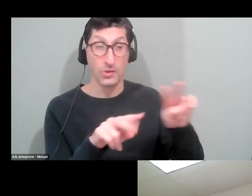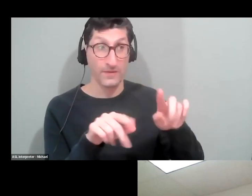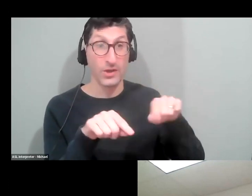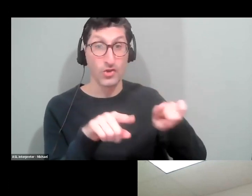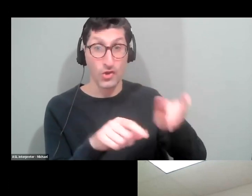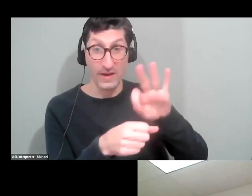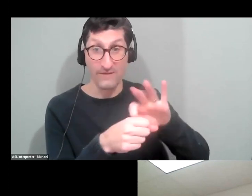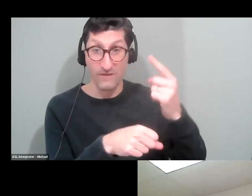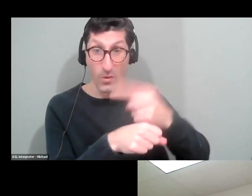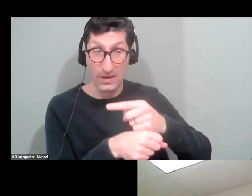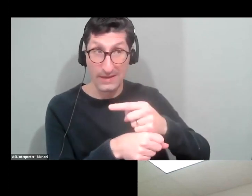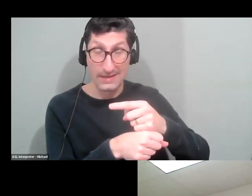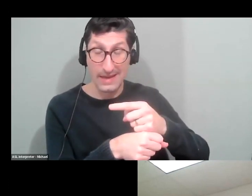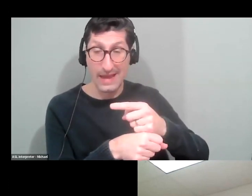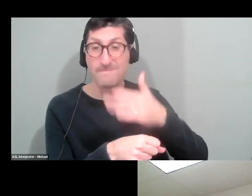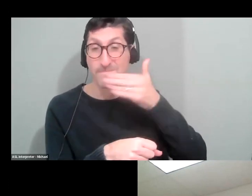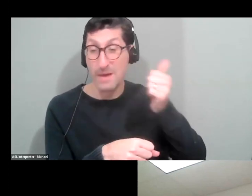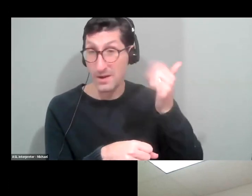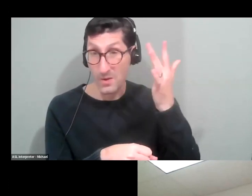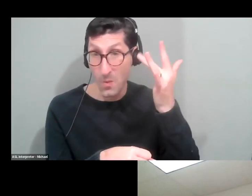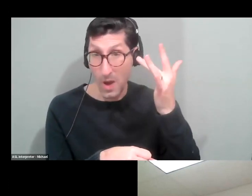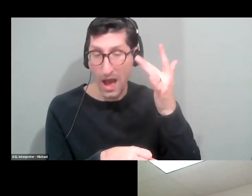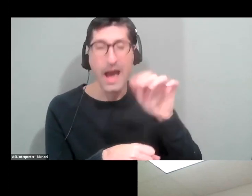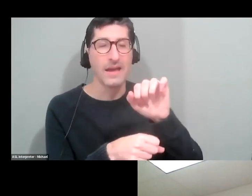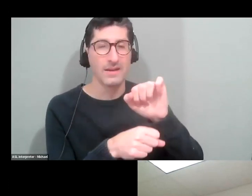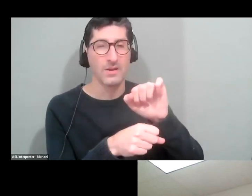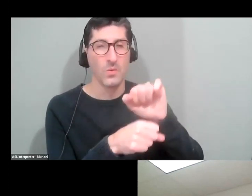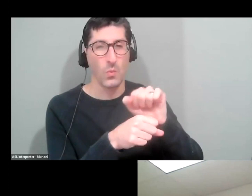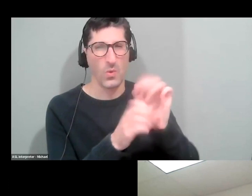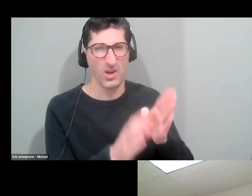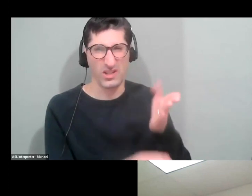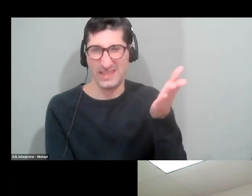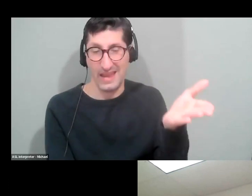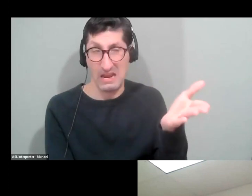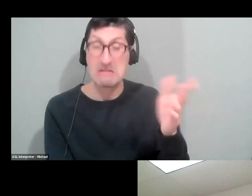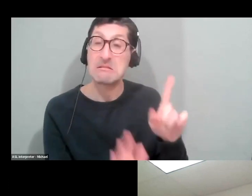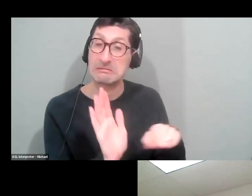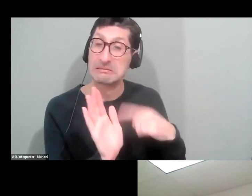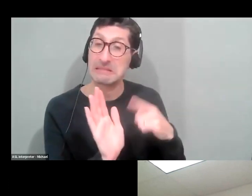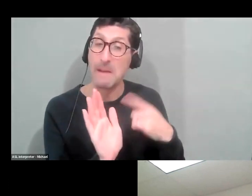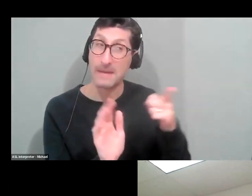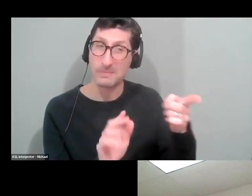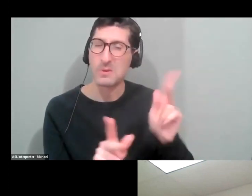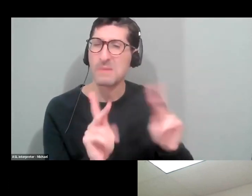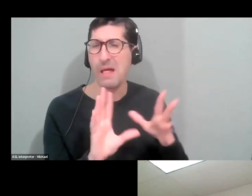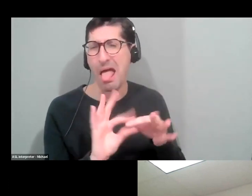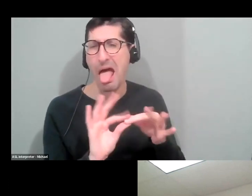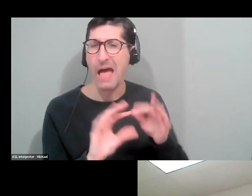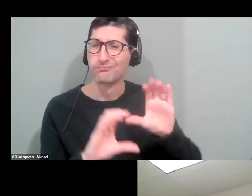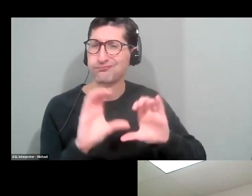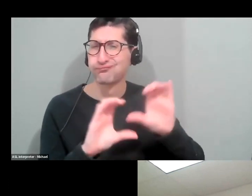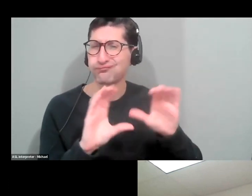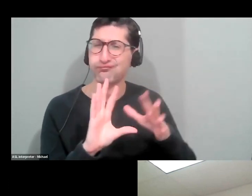And in my experience, I found that they can be chatty, and it's not a bad